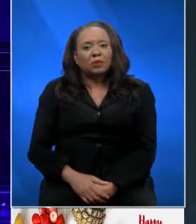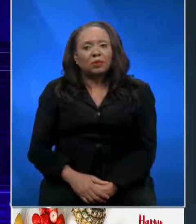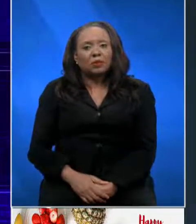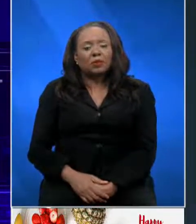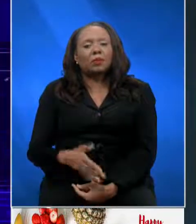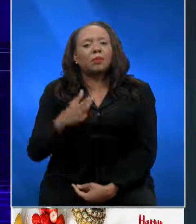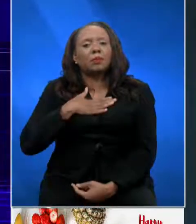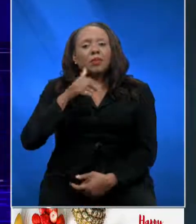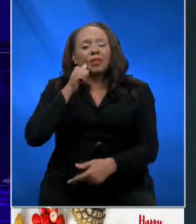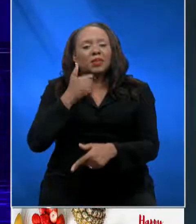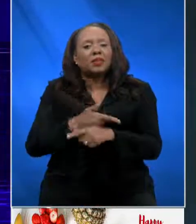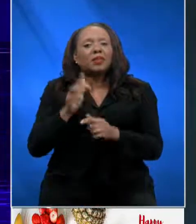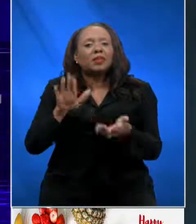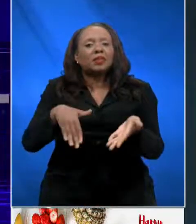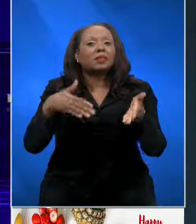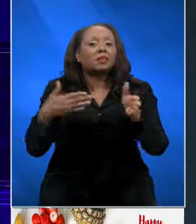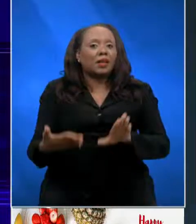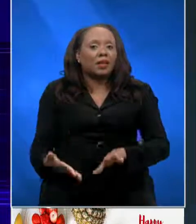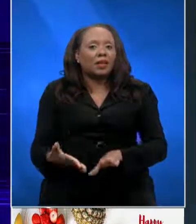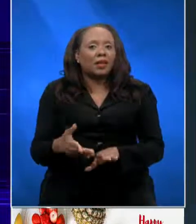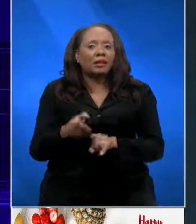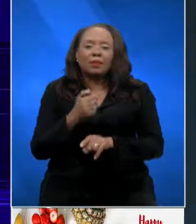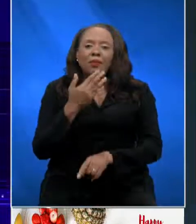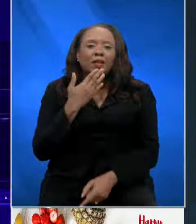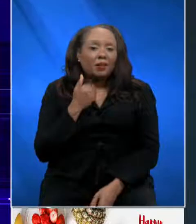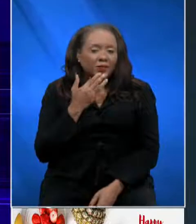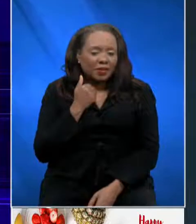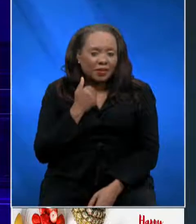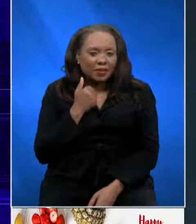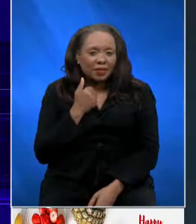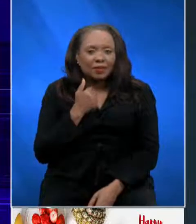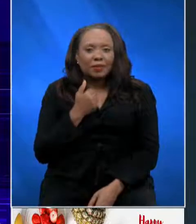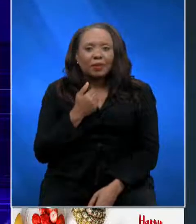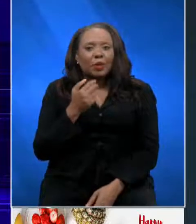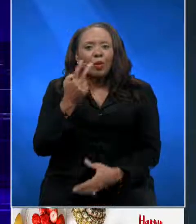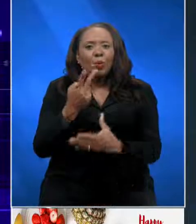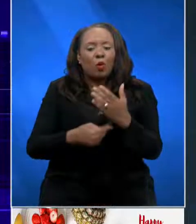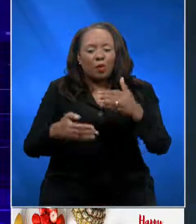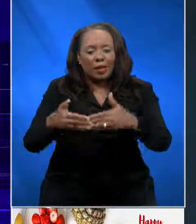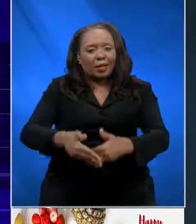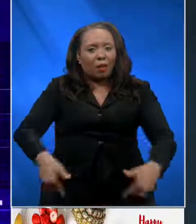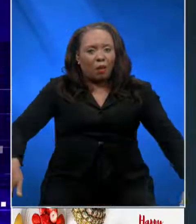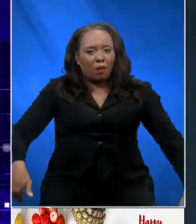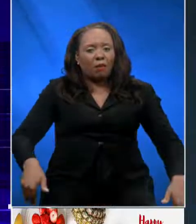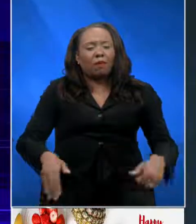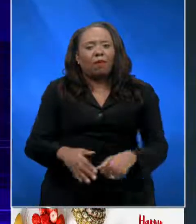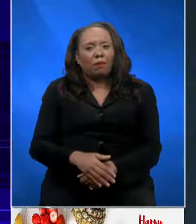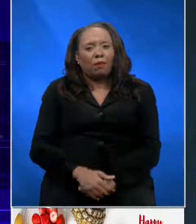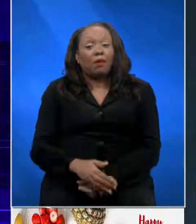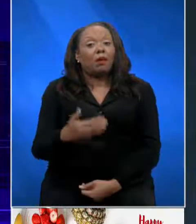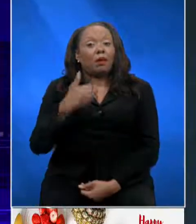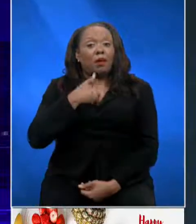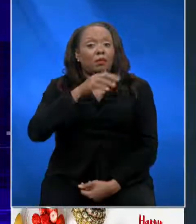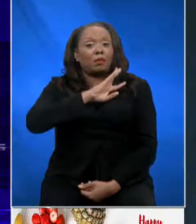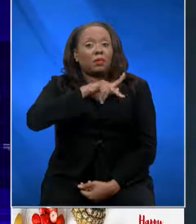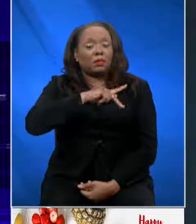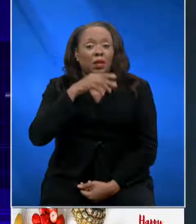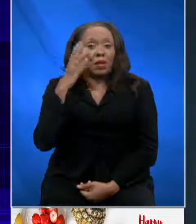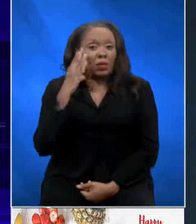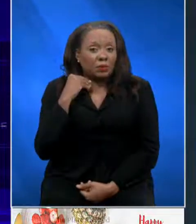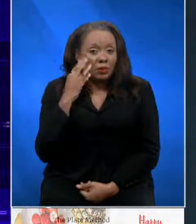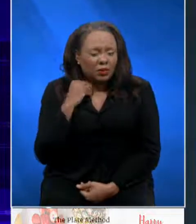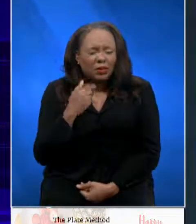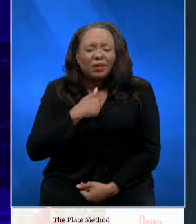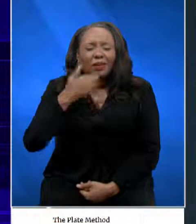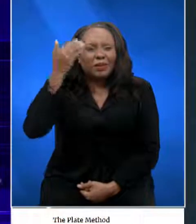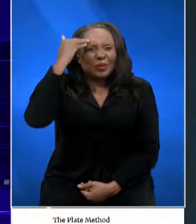to diabetes also, and she was a double amputee. And, you know, so I have personal experiences in knowing what